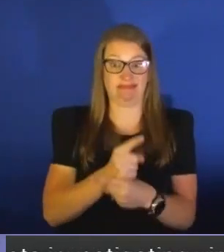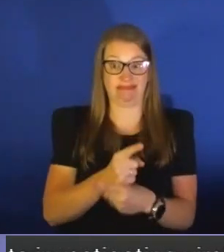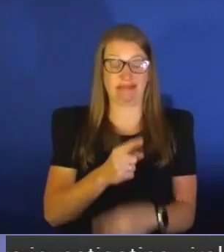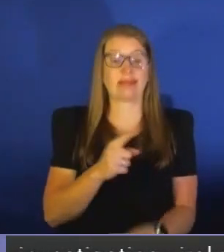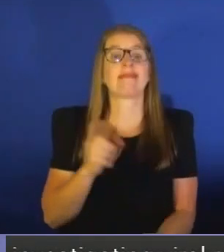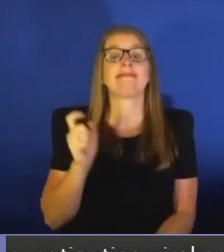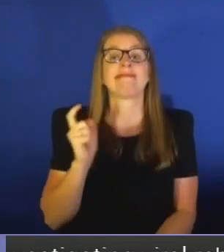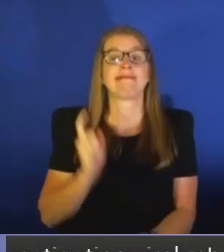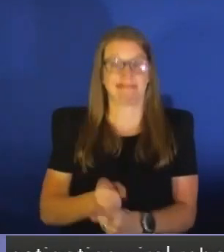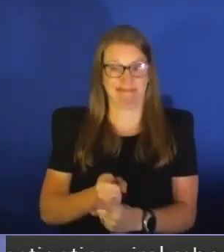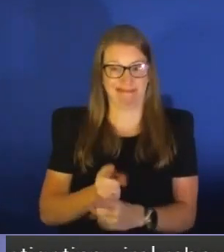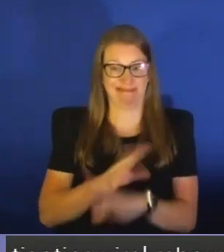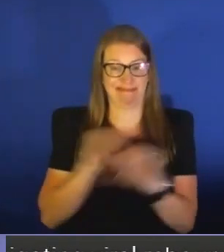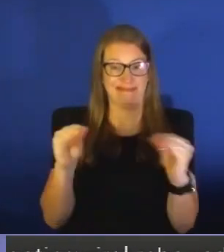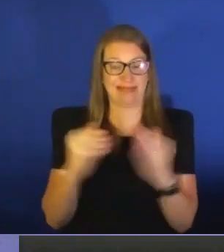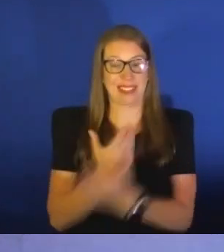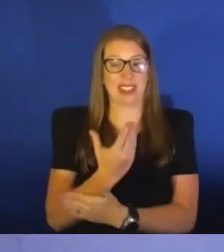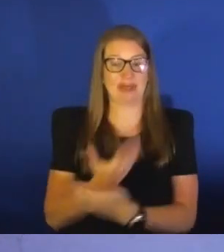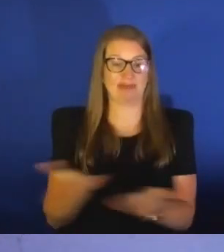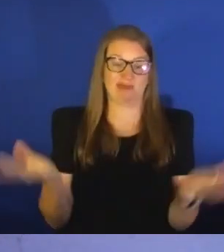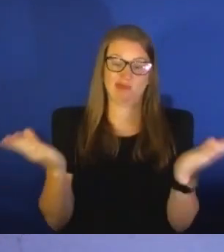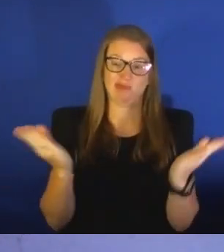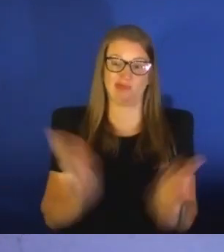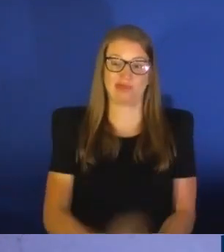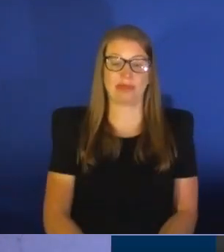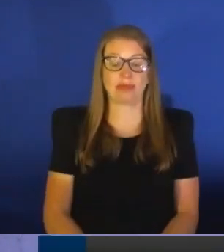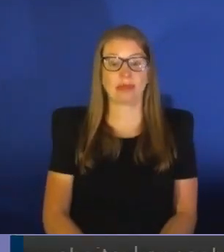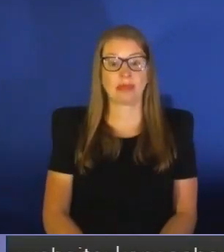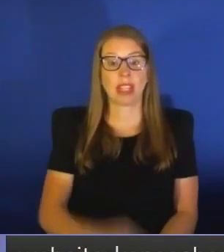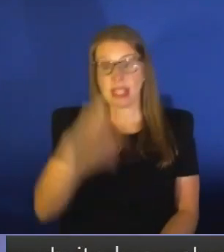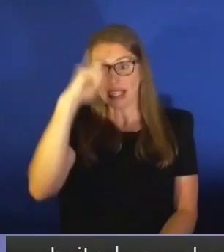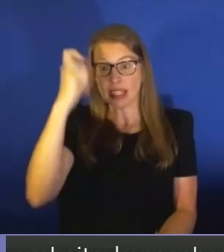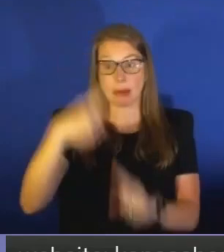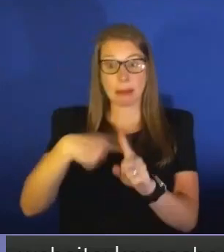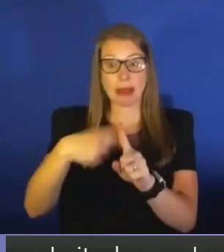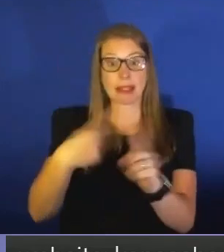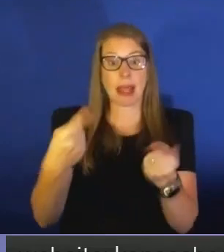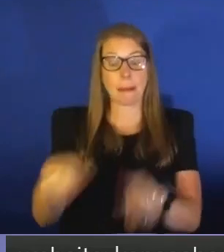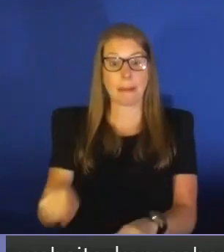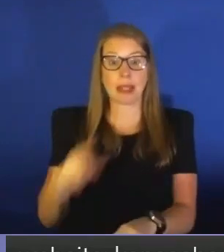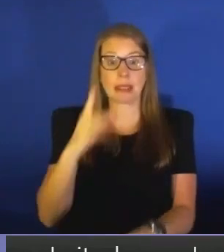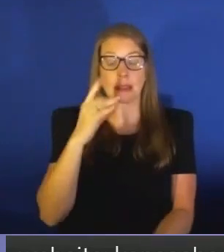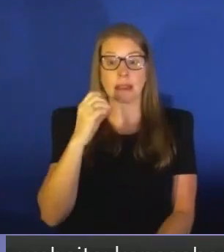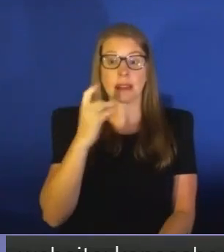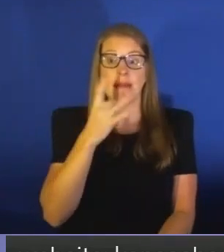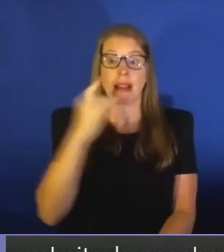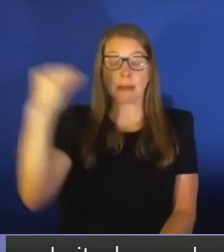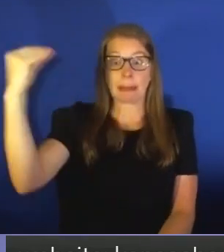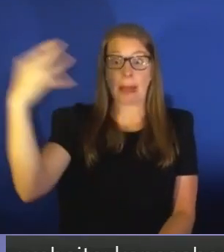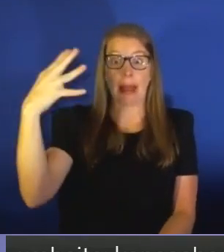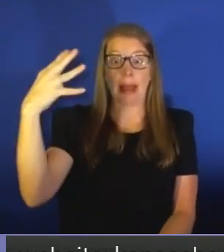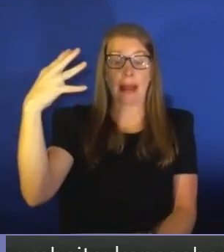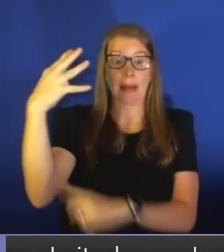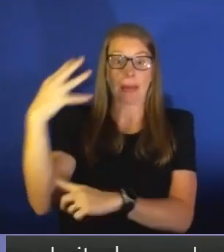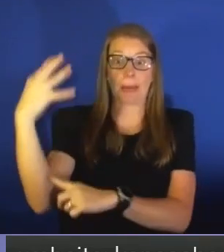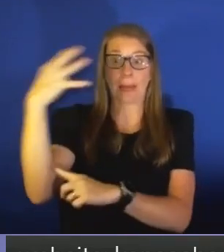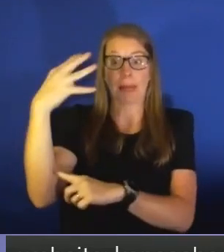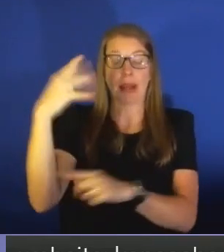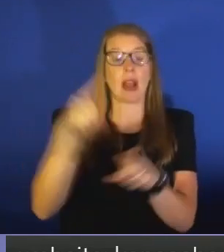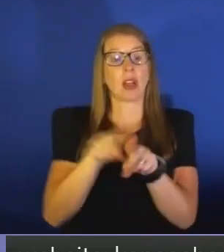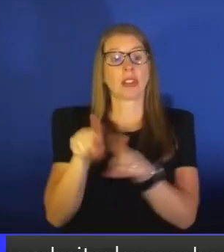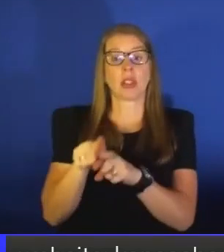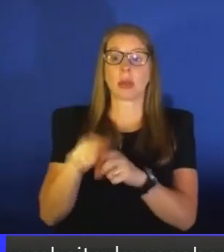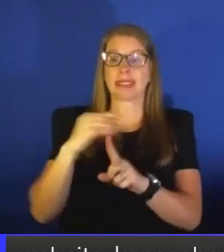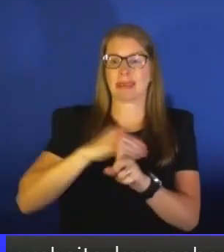yes. Nothing new there. No new Everyone's headlines. different, yes. Summer months are coming up. The light is out. The temperature. How does temperature and sunlight affect our sleep